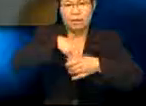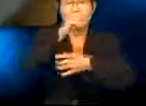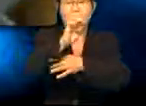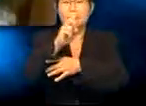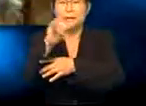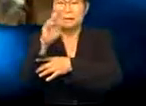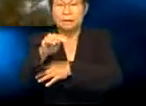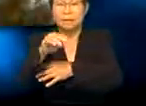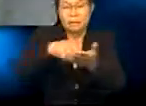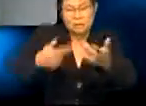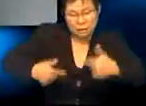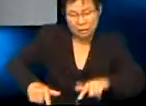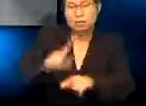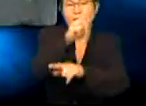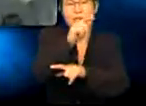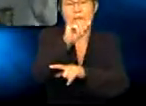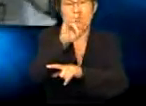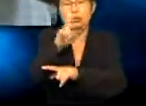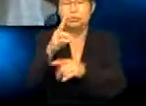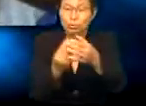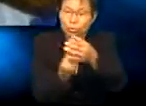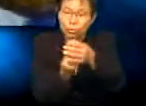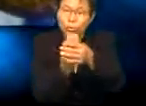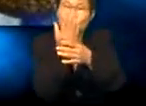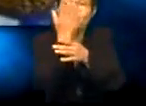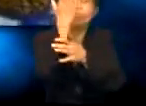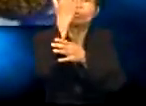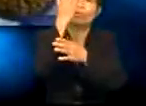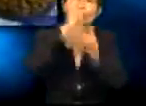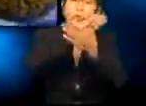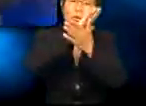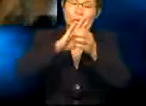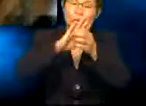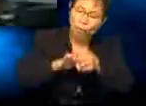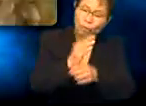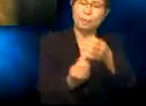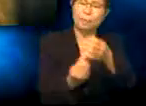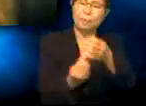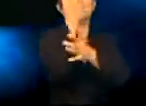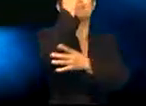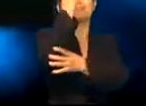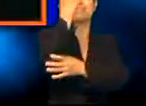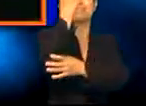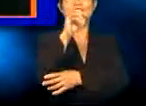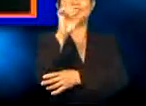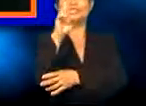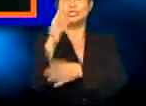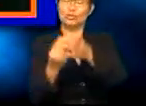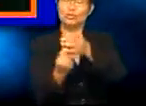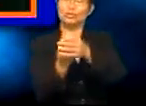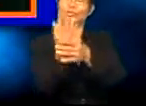medium. This allows the tissue to grow into a complete plant.